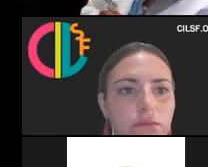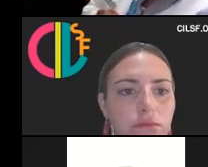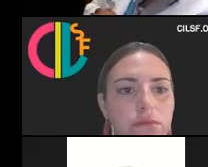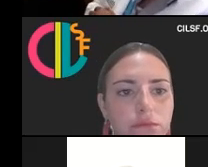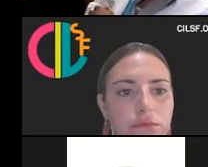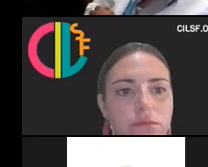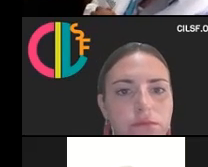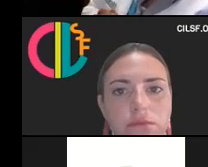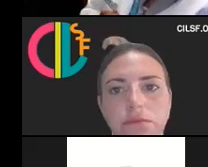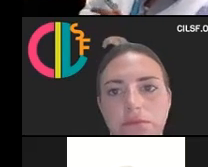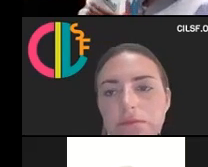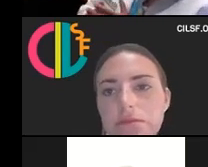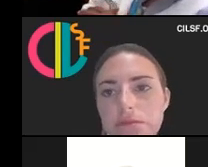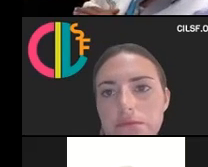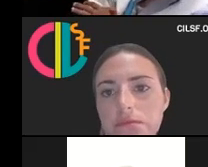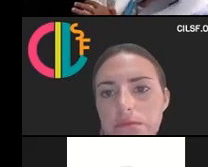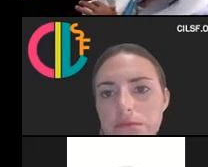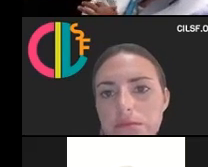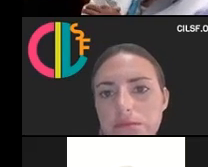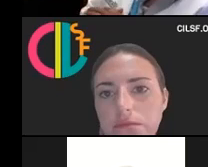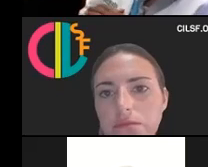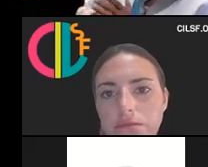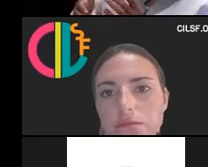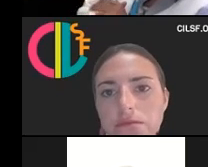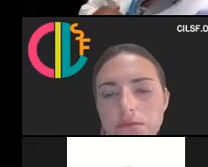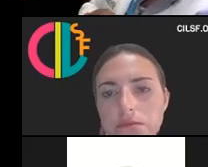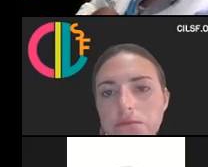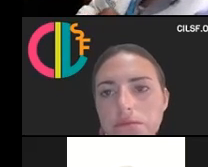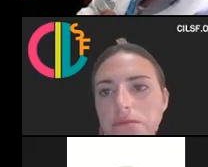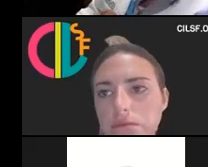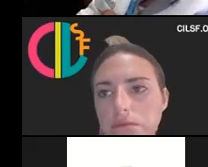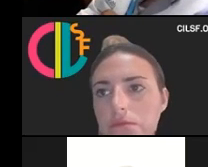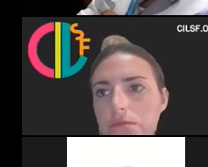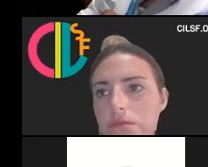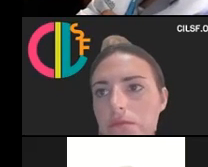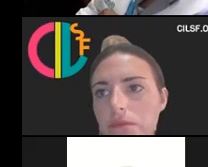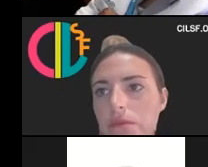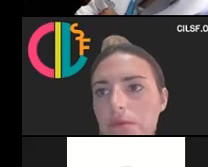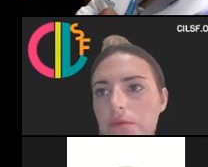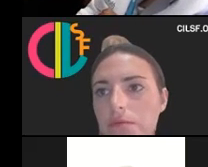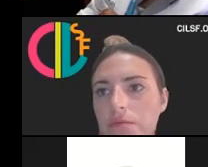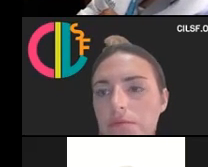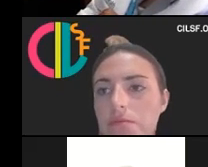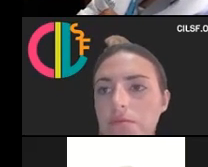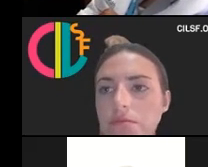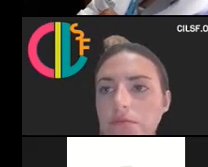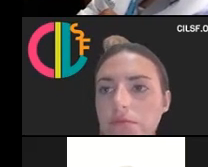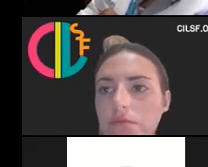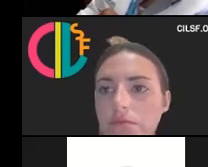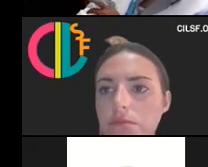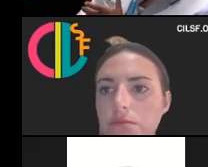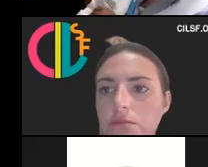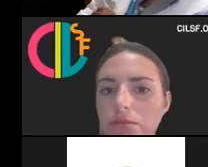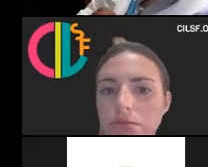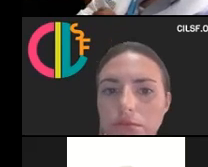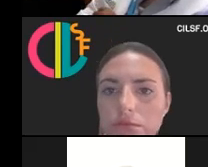thinking where that information is rolling. And we need to have, stop this. And that's our role, I think, for all of us. We do some training for frontline healthcare